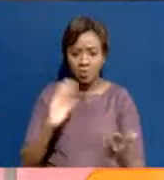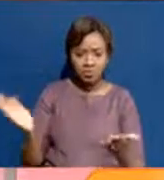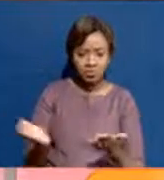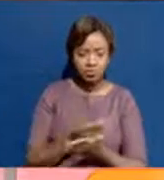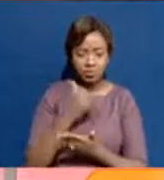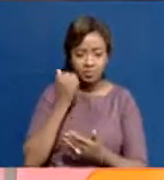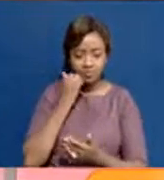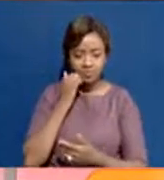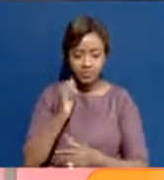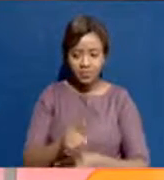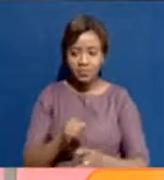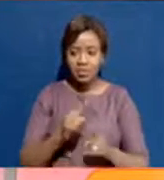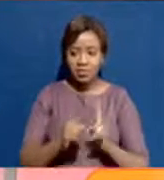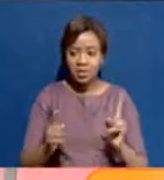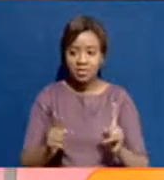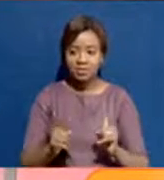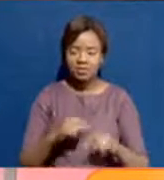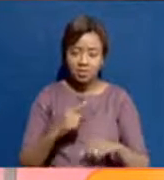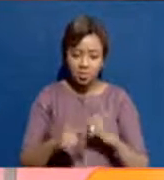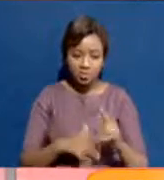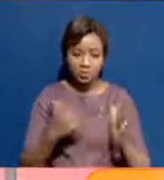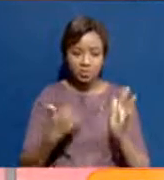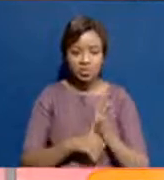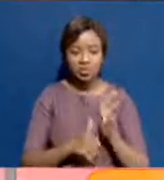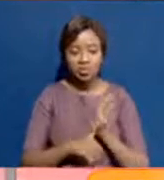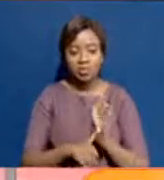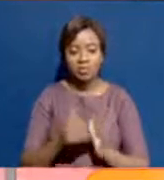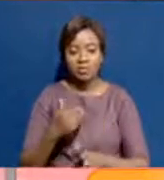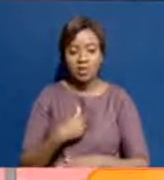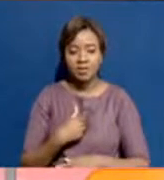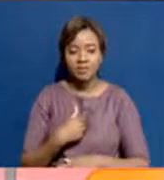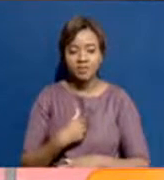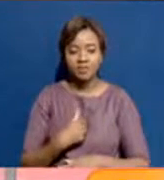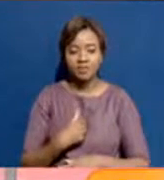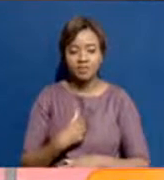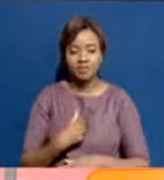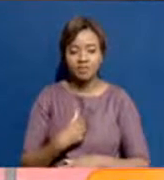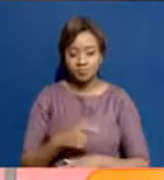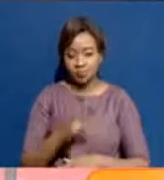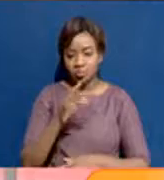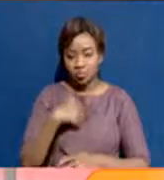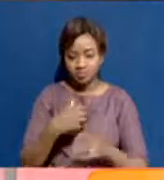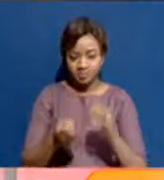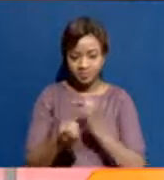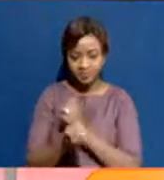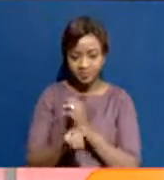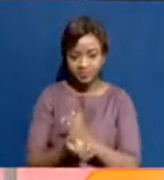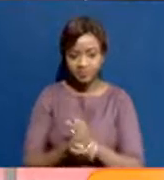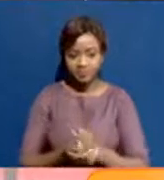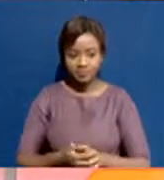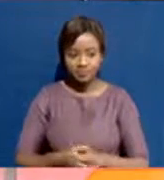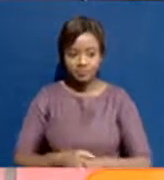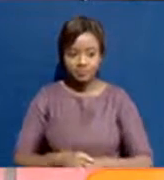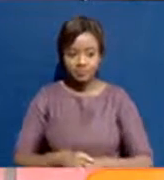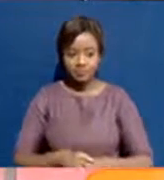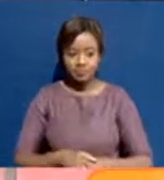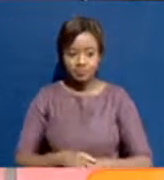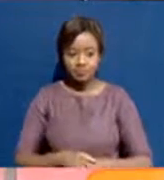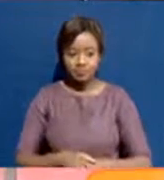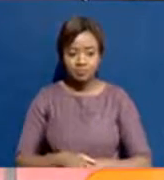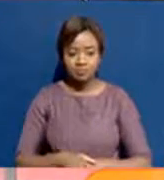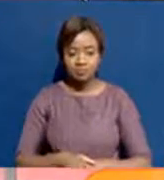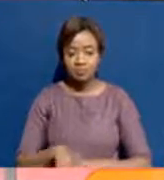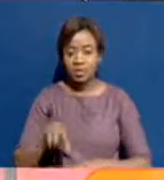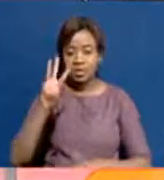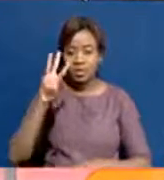still remains a huge threat. And the numbers I'm going to give you will tell you why. Now, according to the World